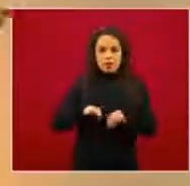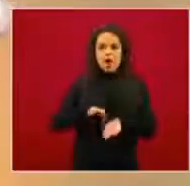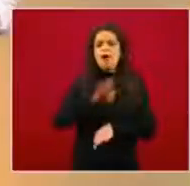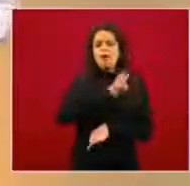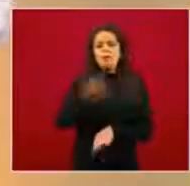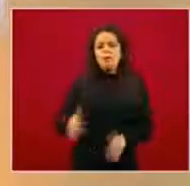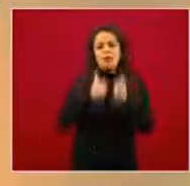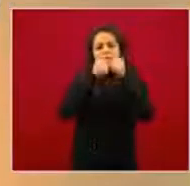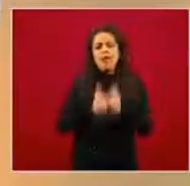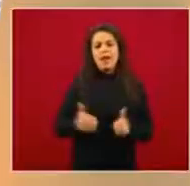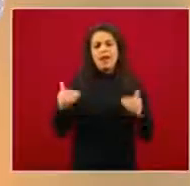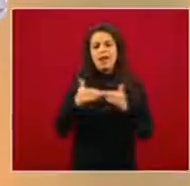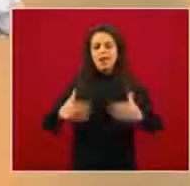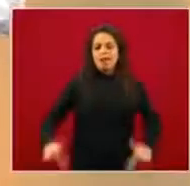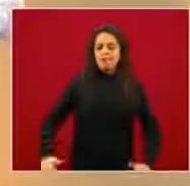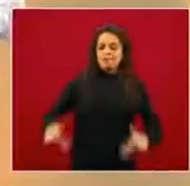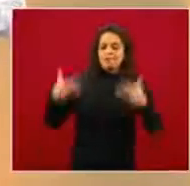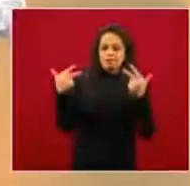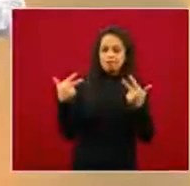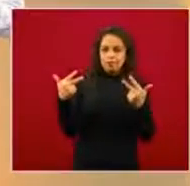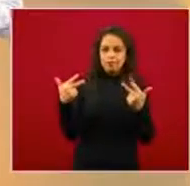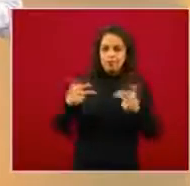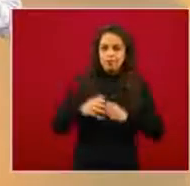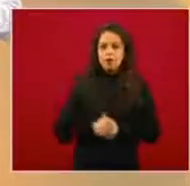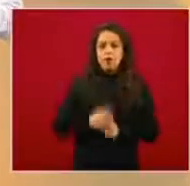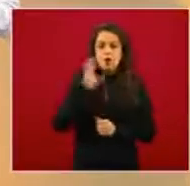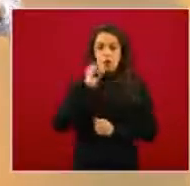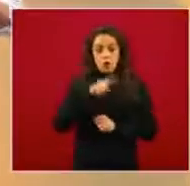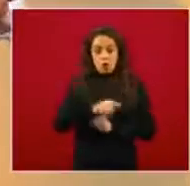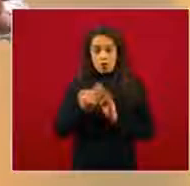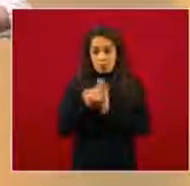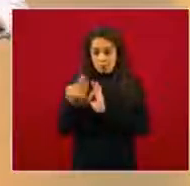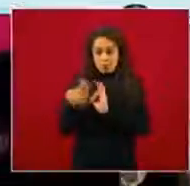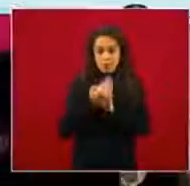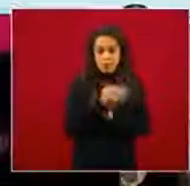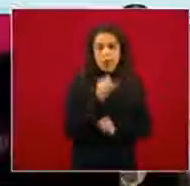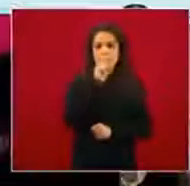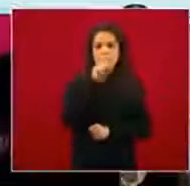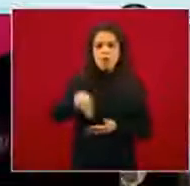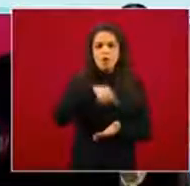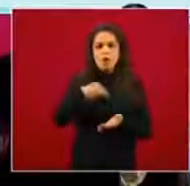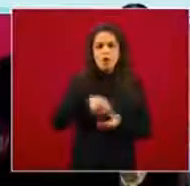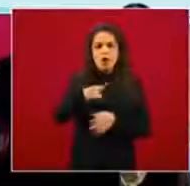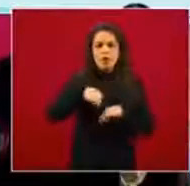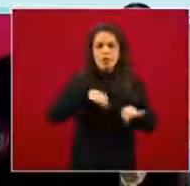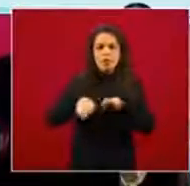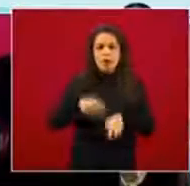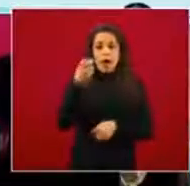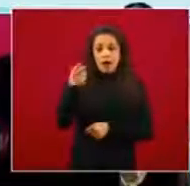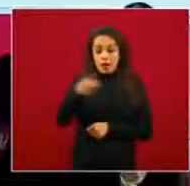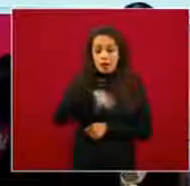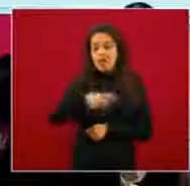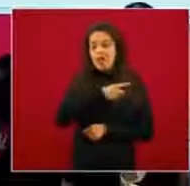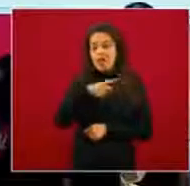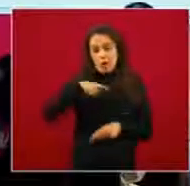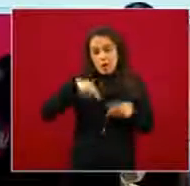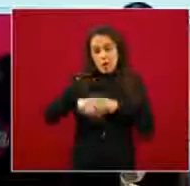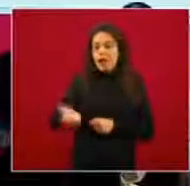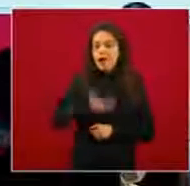be put to home office or home office in the same workplace. That is something we must get used